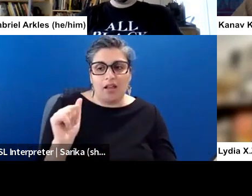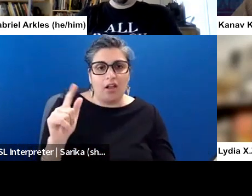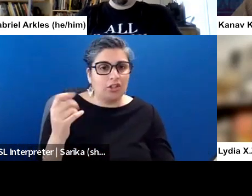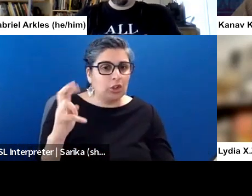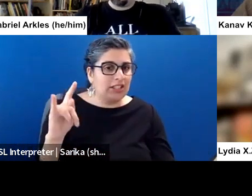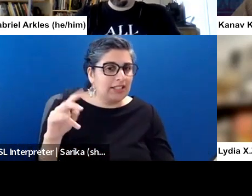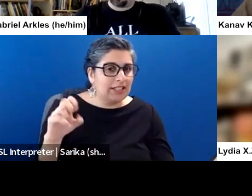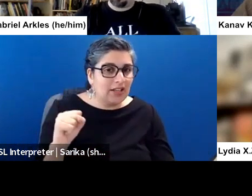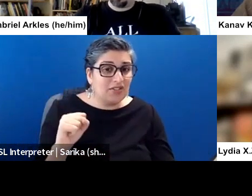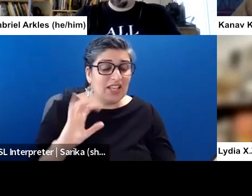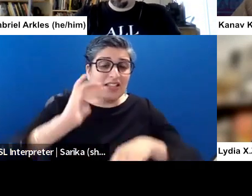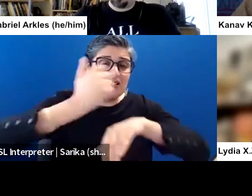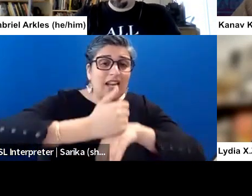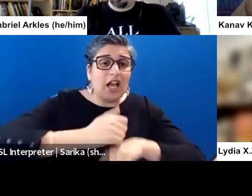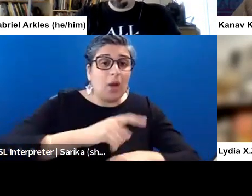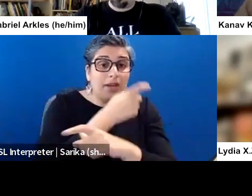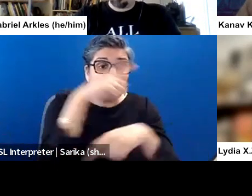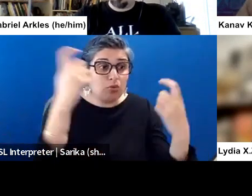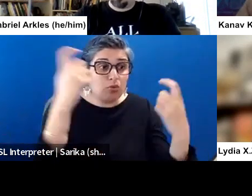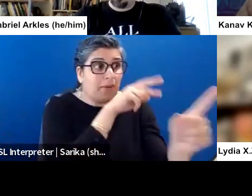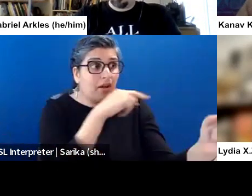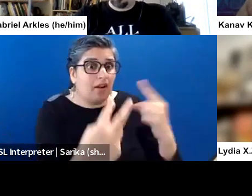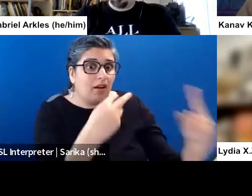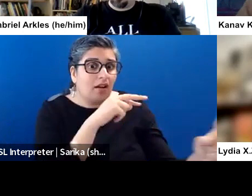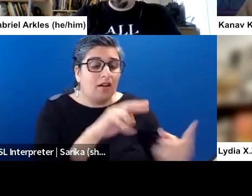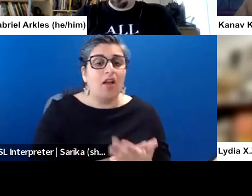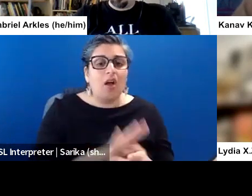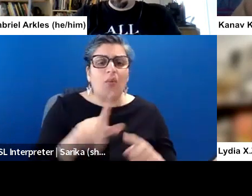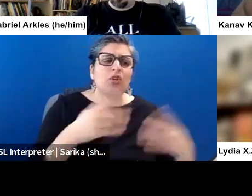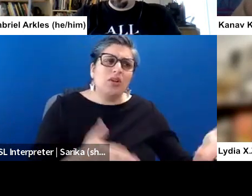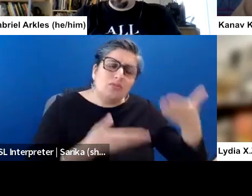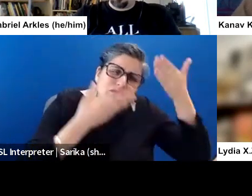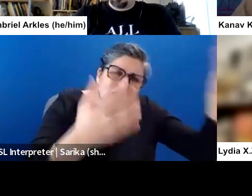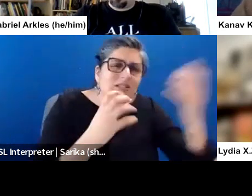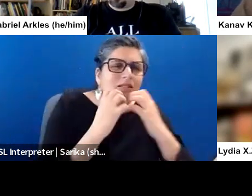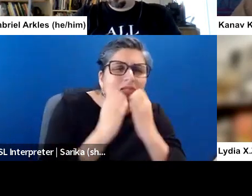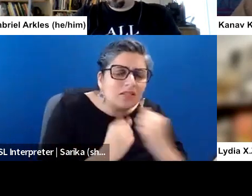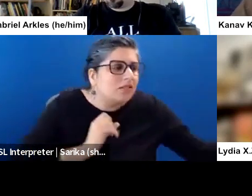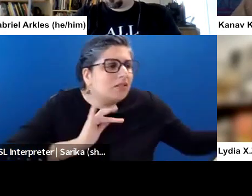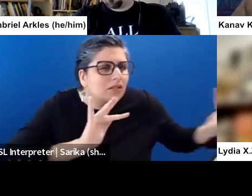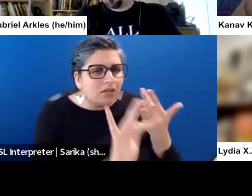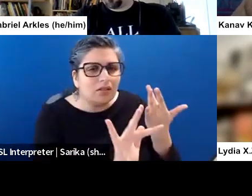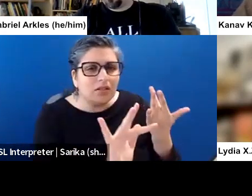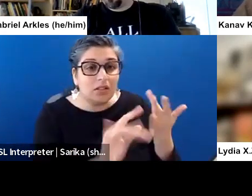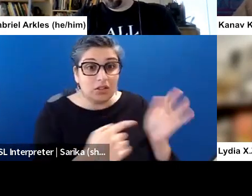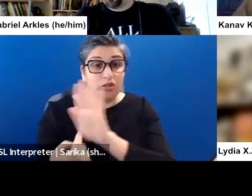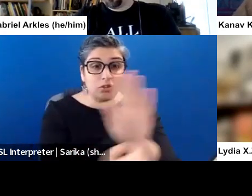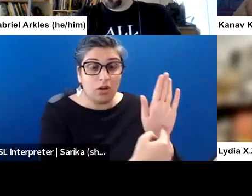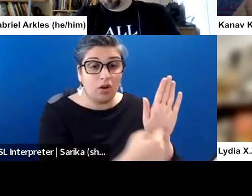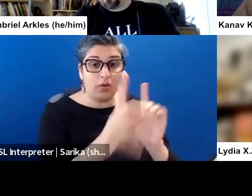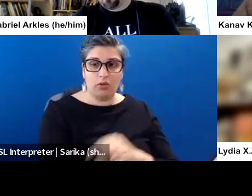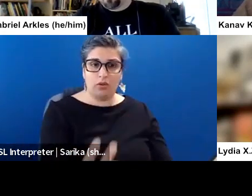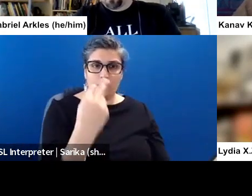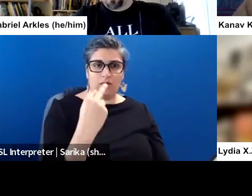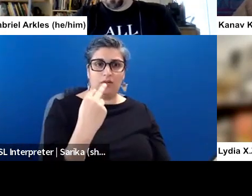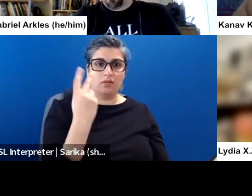that have the power, as well as the community members. When you can raise that compassion and show people that, you know, when you look at me, you